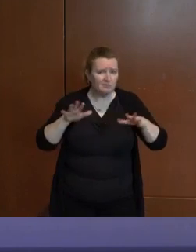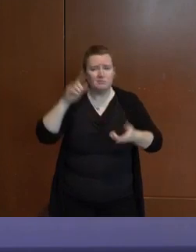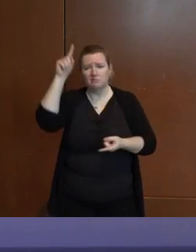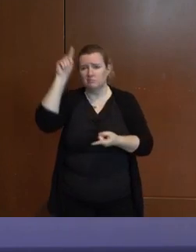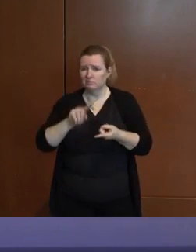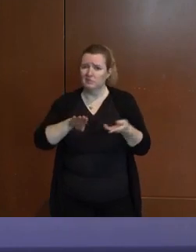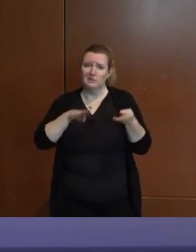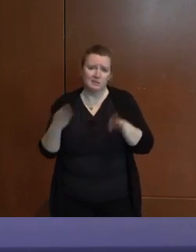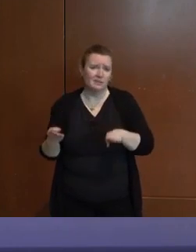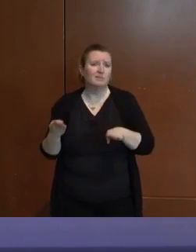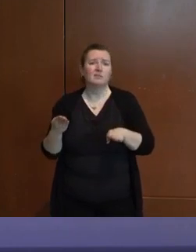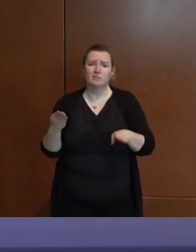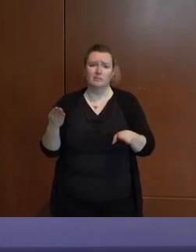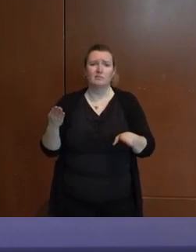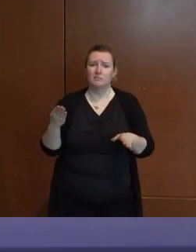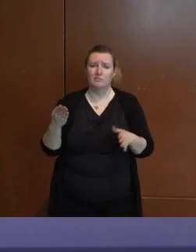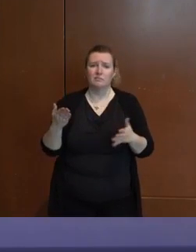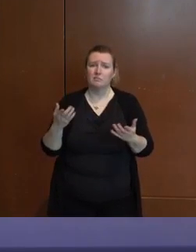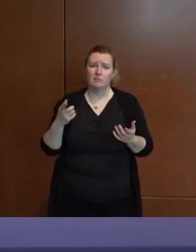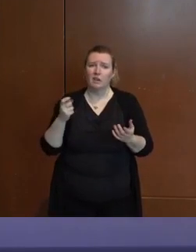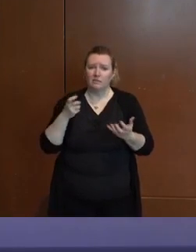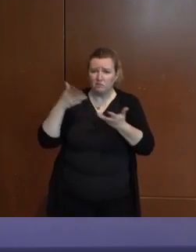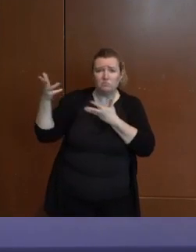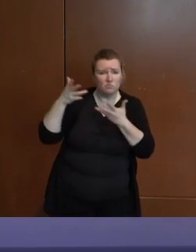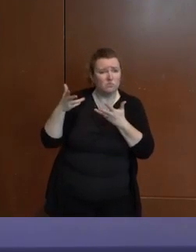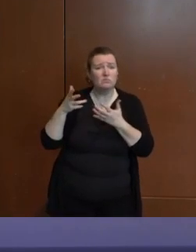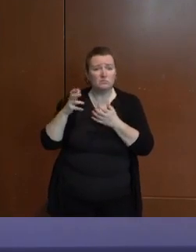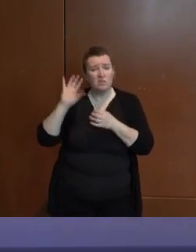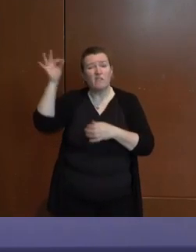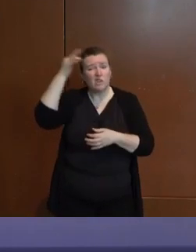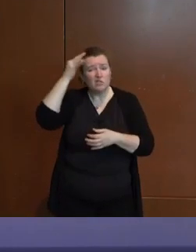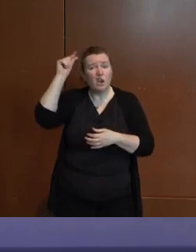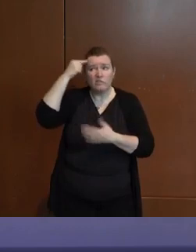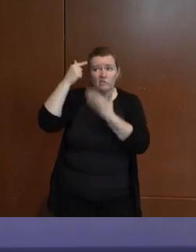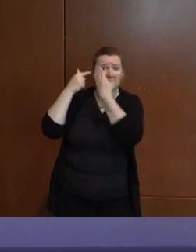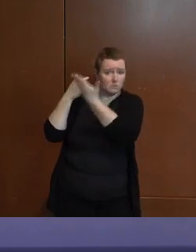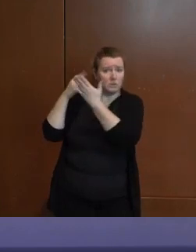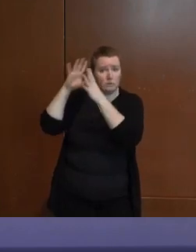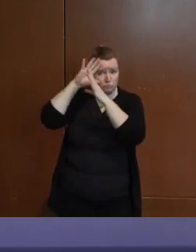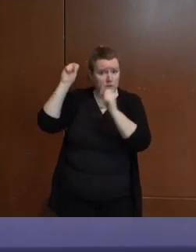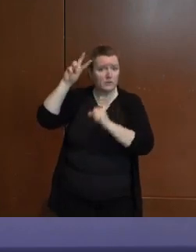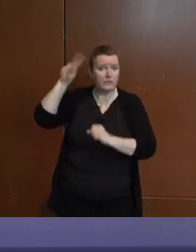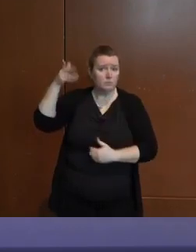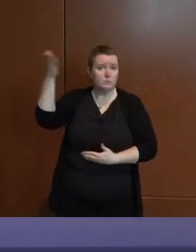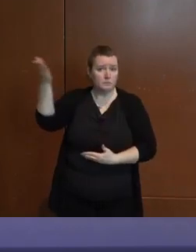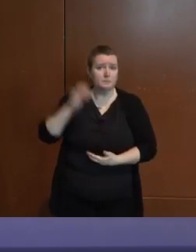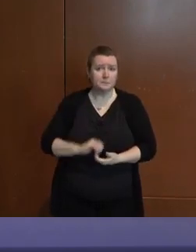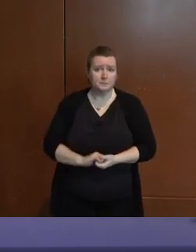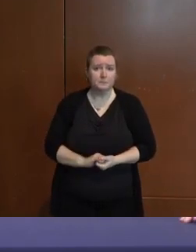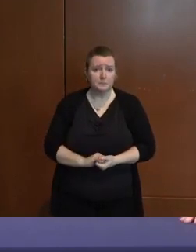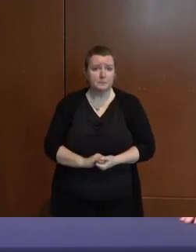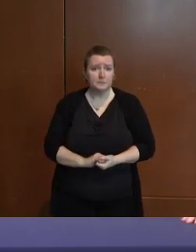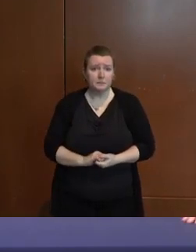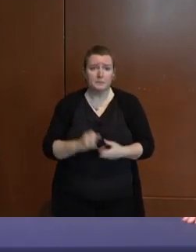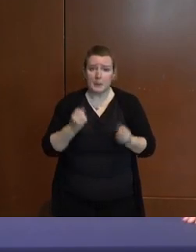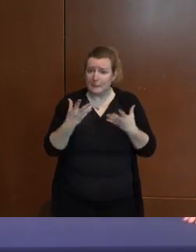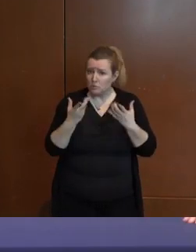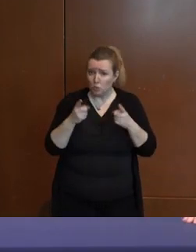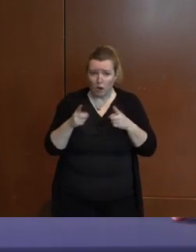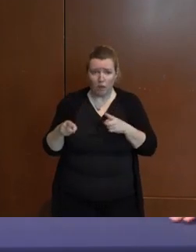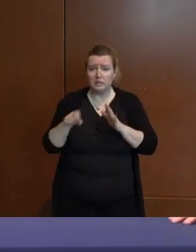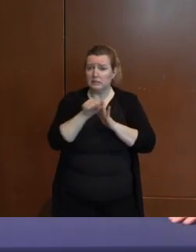we found, among other things, a lot of it will be due to what we do in this state, including the personal behavior of all